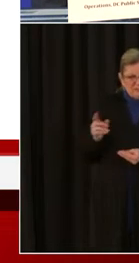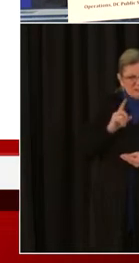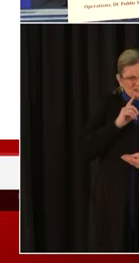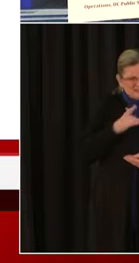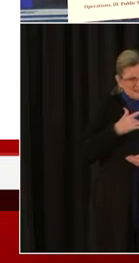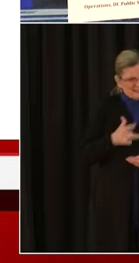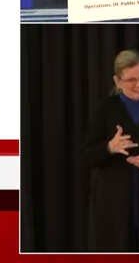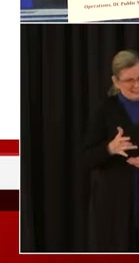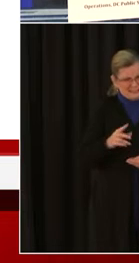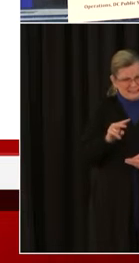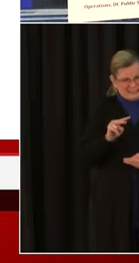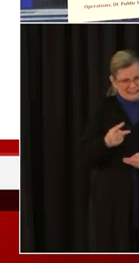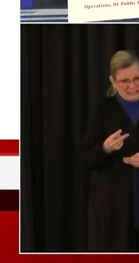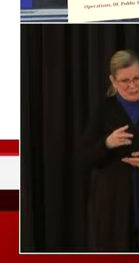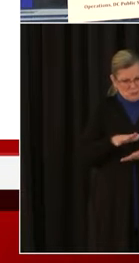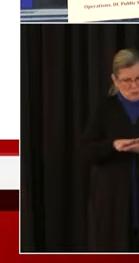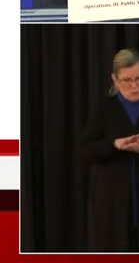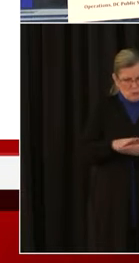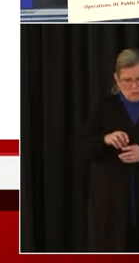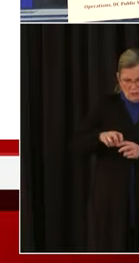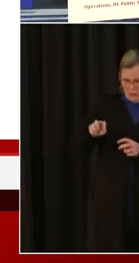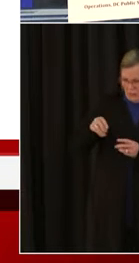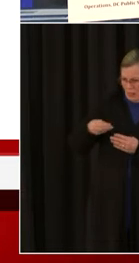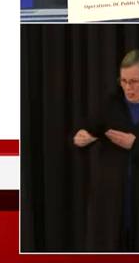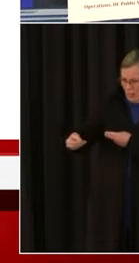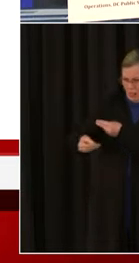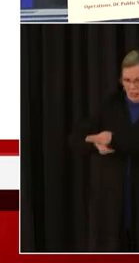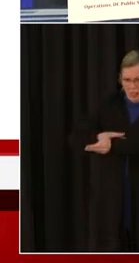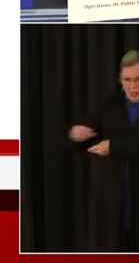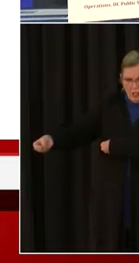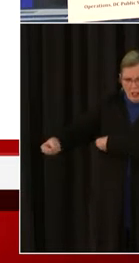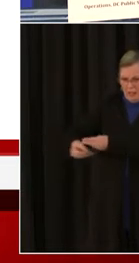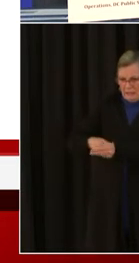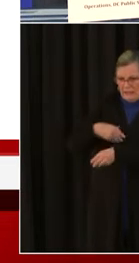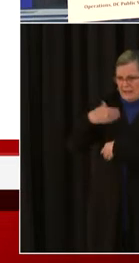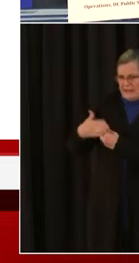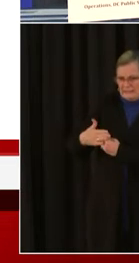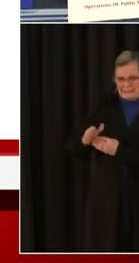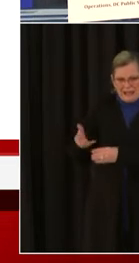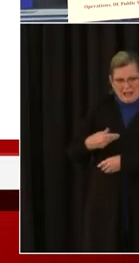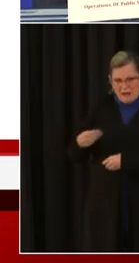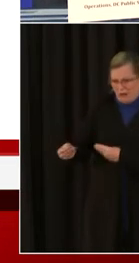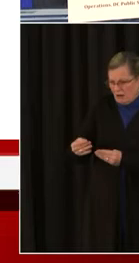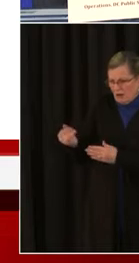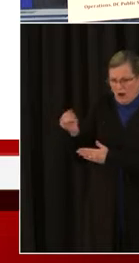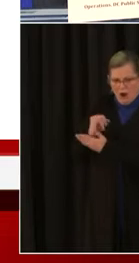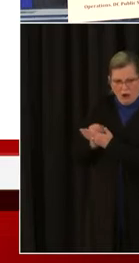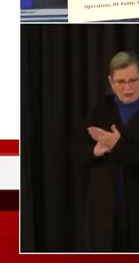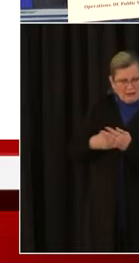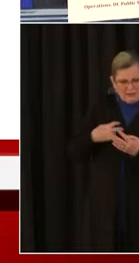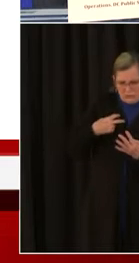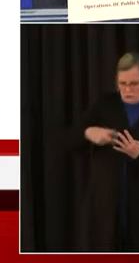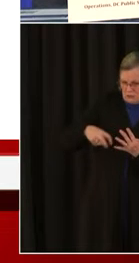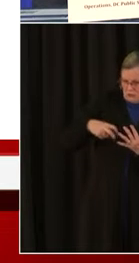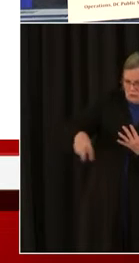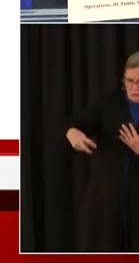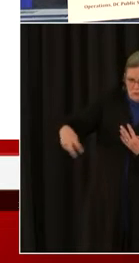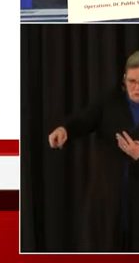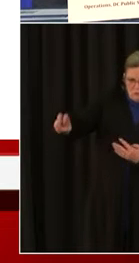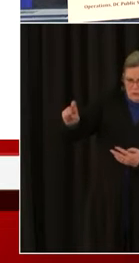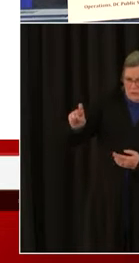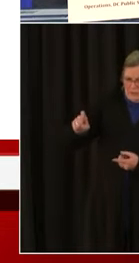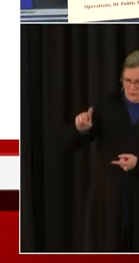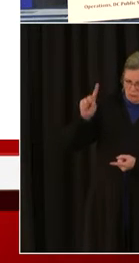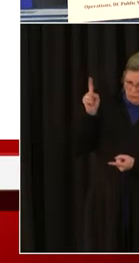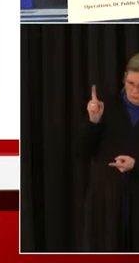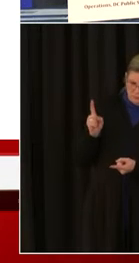school, you go from period to period, or elementary school, you go from your homeroom to art or science or music. We're actually reducing a lot of